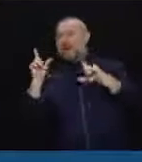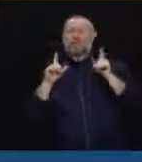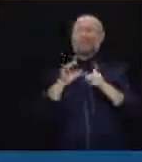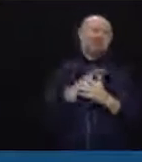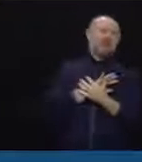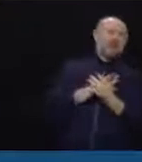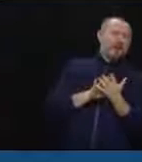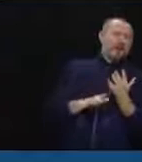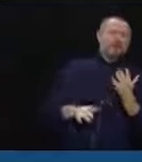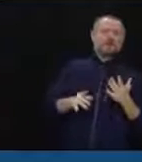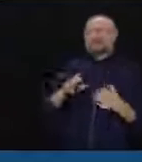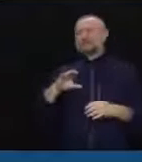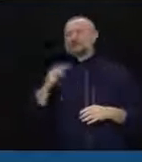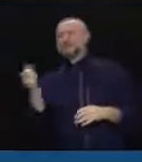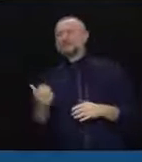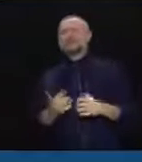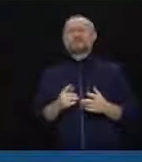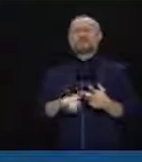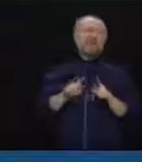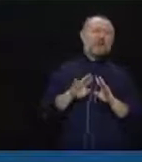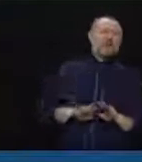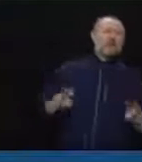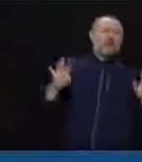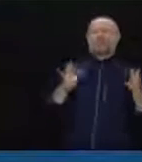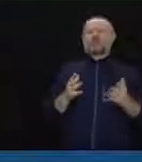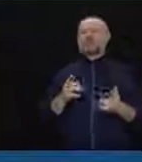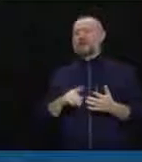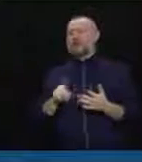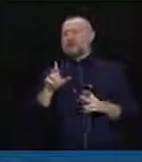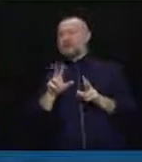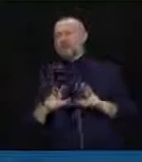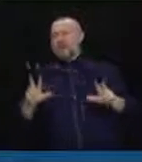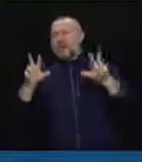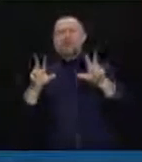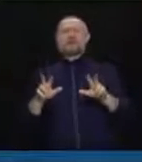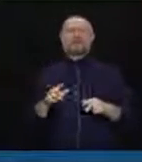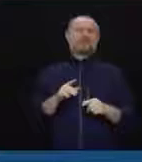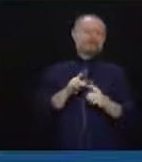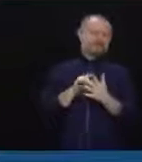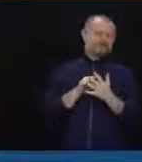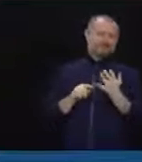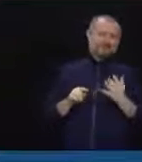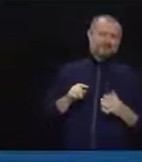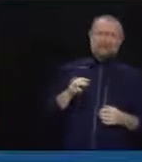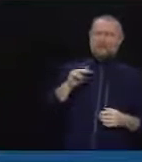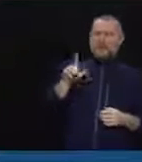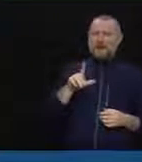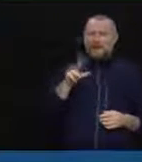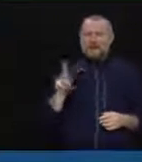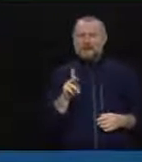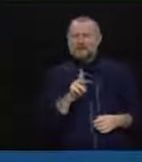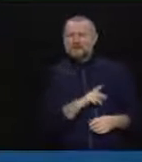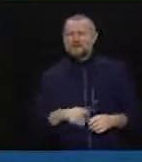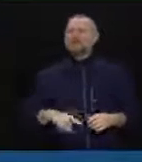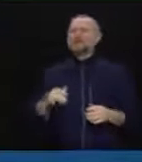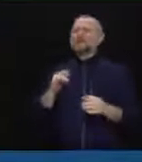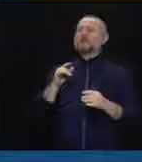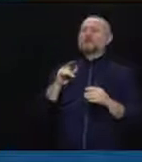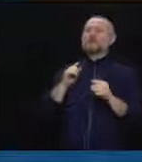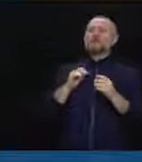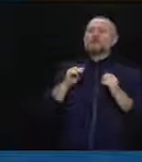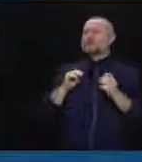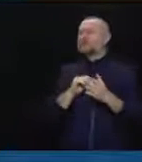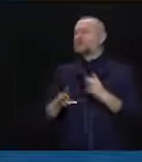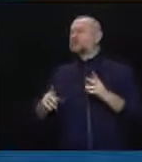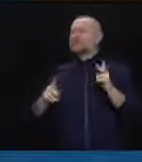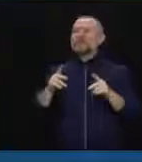Christmas, New Year's, Martin Luther King weekend, people travel, then a Super Bowl, which we'll get to some other day,